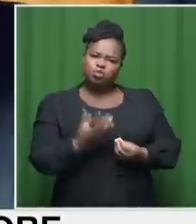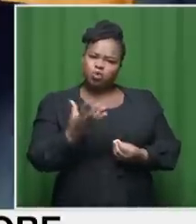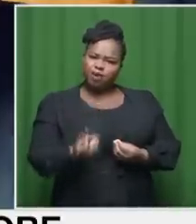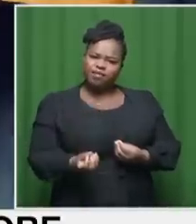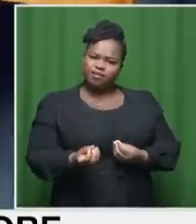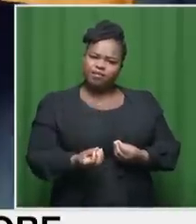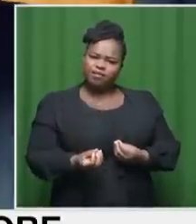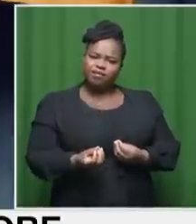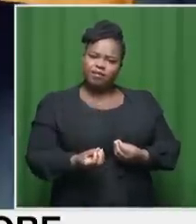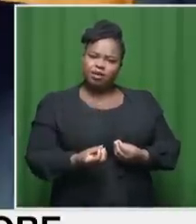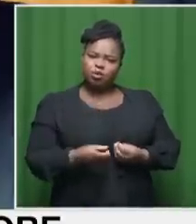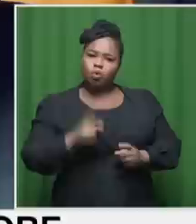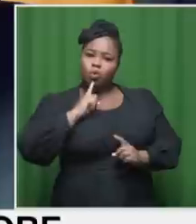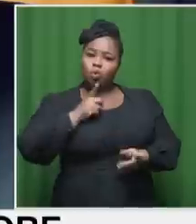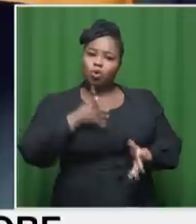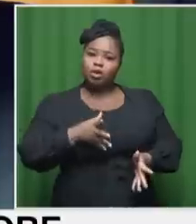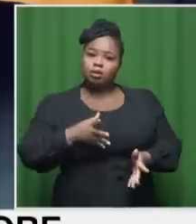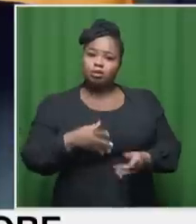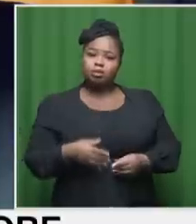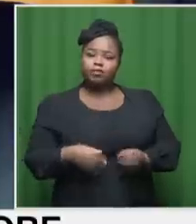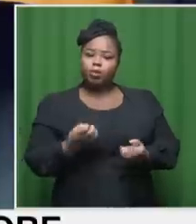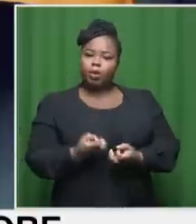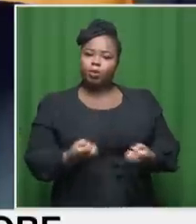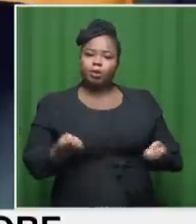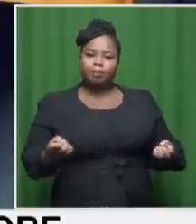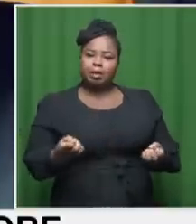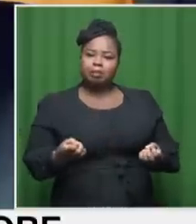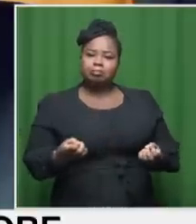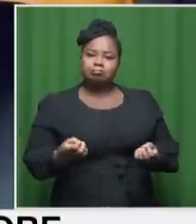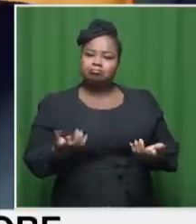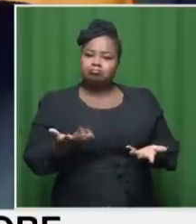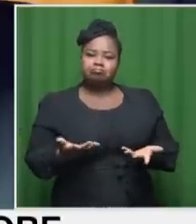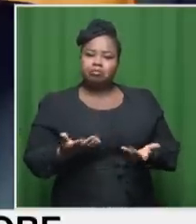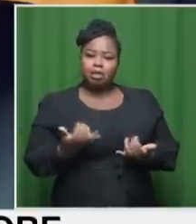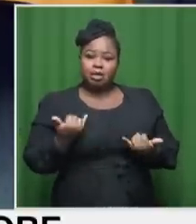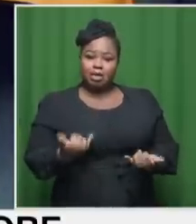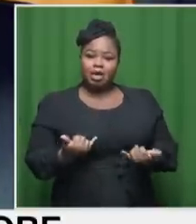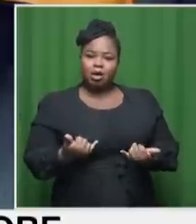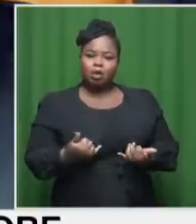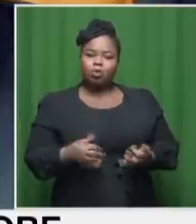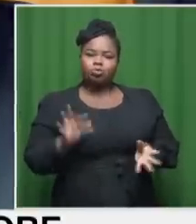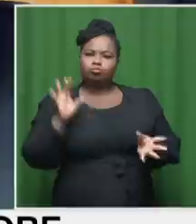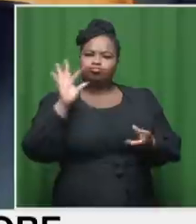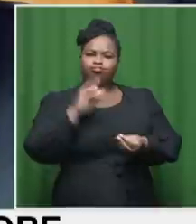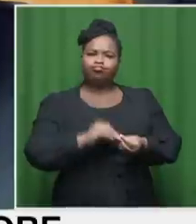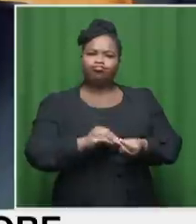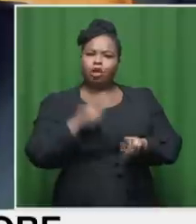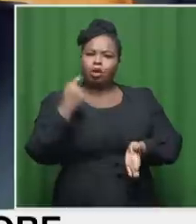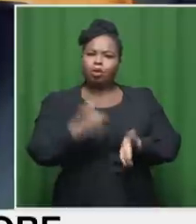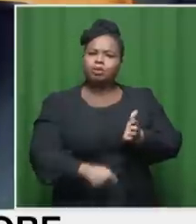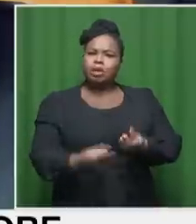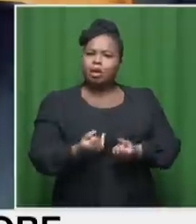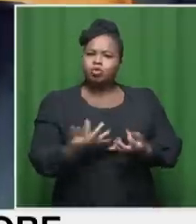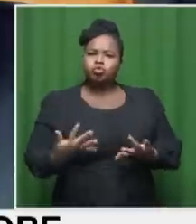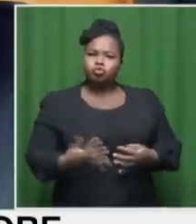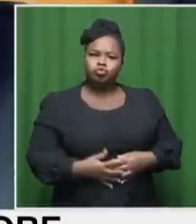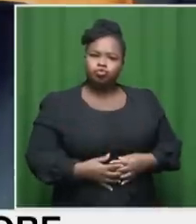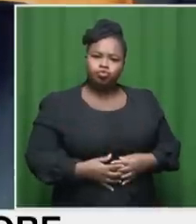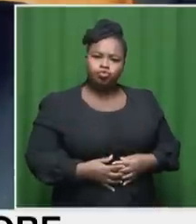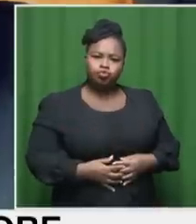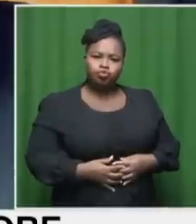moment, orders and for equipment that you have currently, and what is the total value of all of